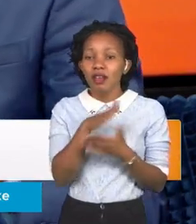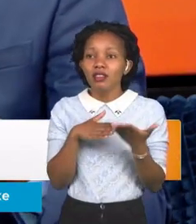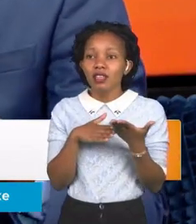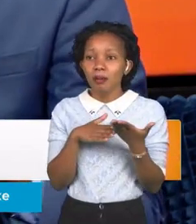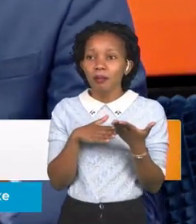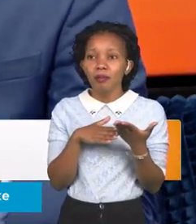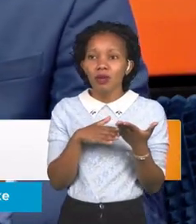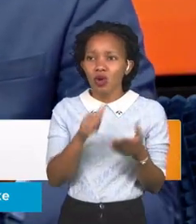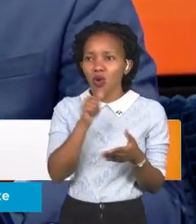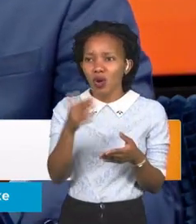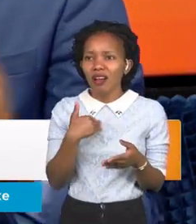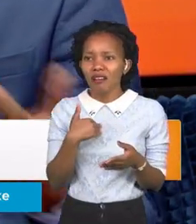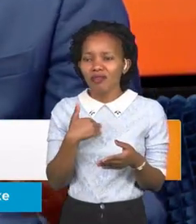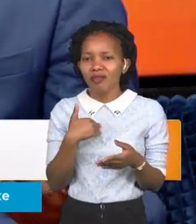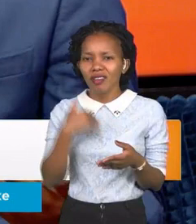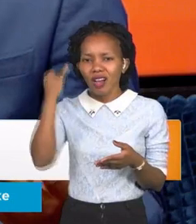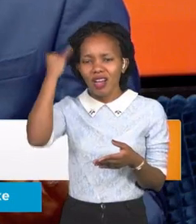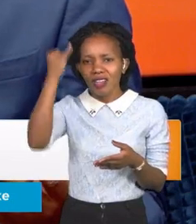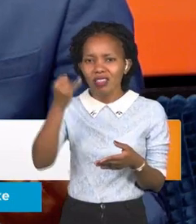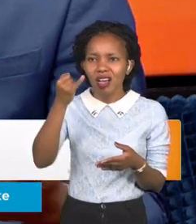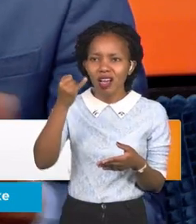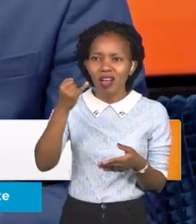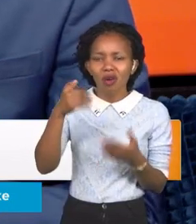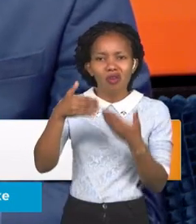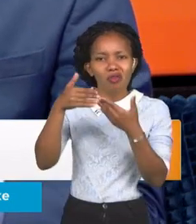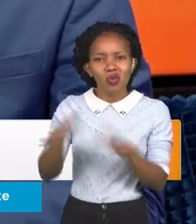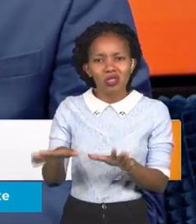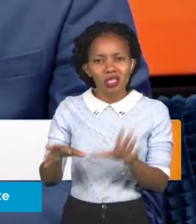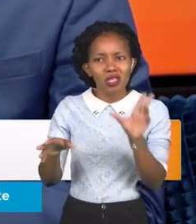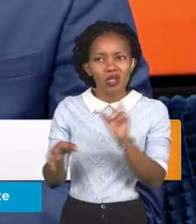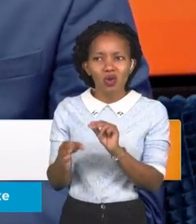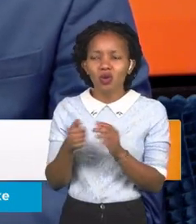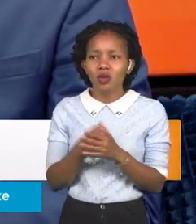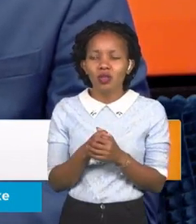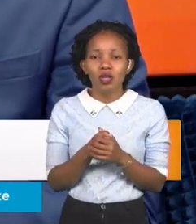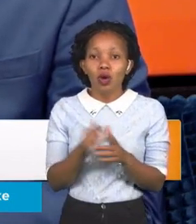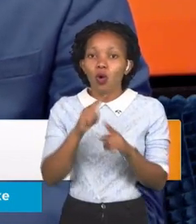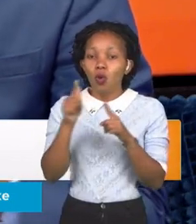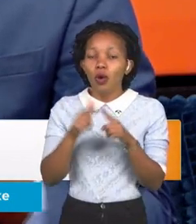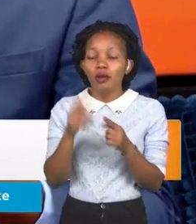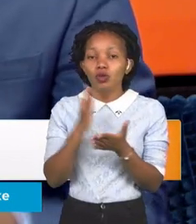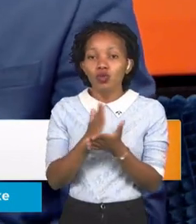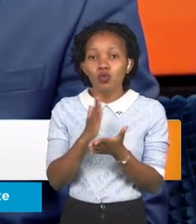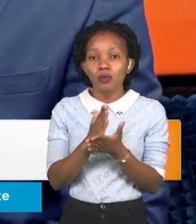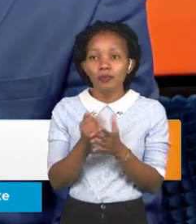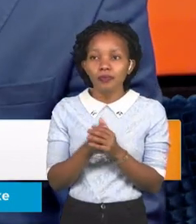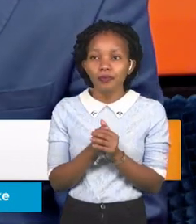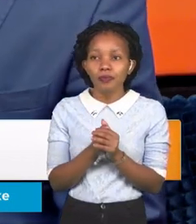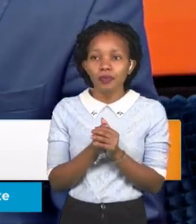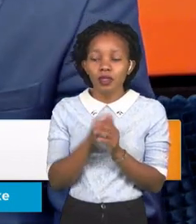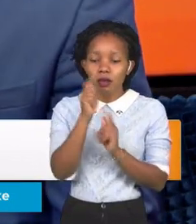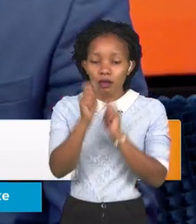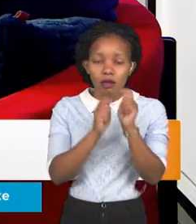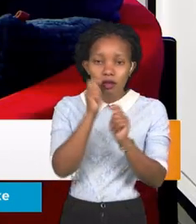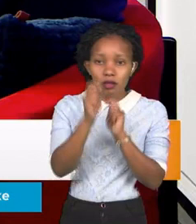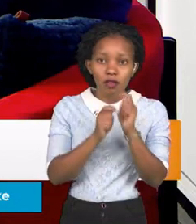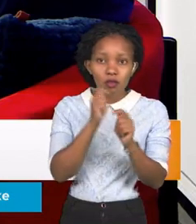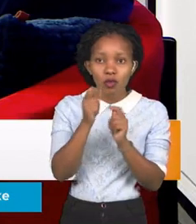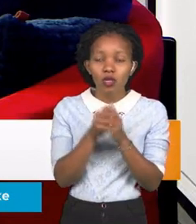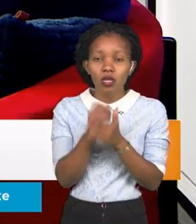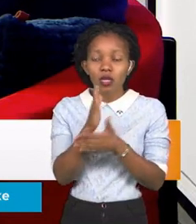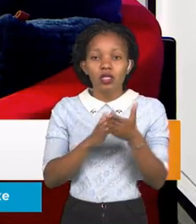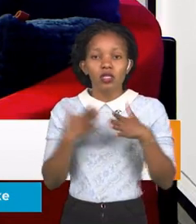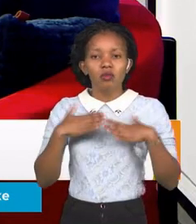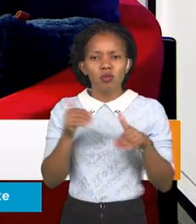know, actually, we don't have the idea of taking losses. Yes. It's very catastrophic when actually, even interviews, mm-hmm. regret letters, some people